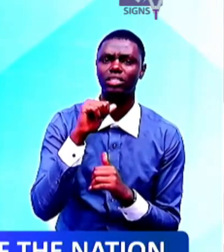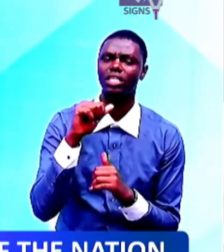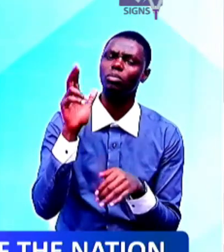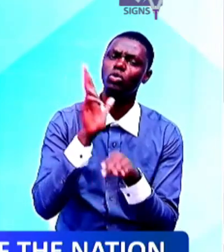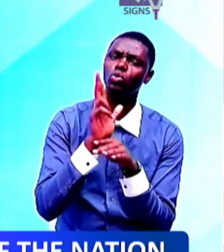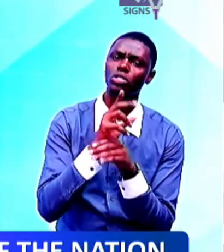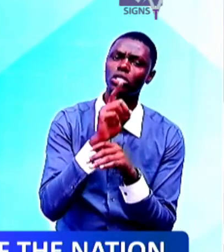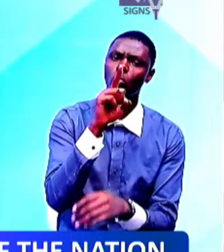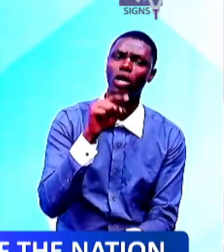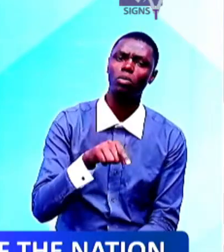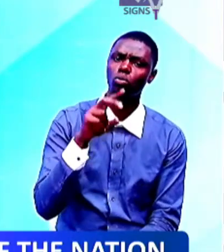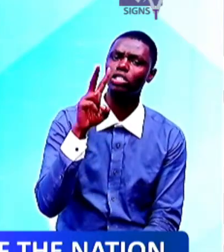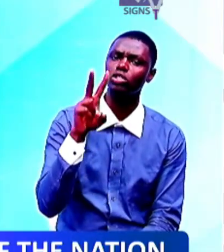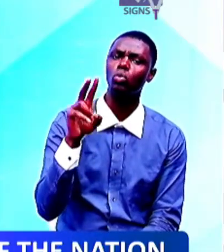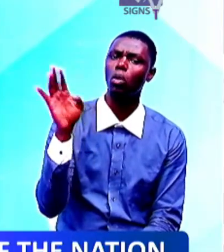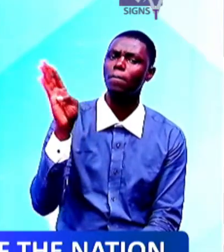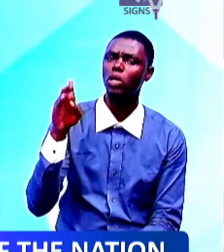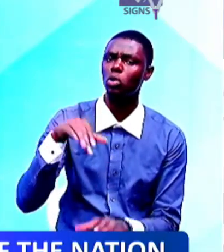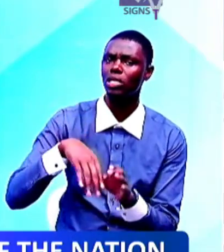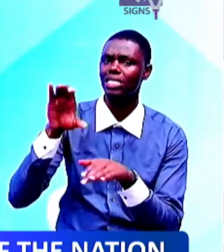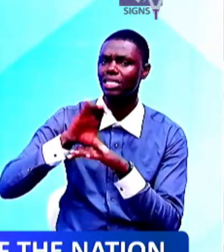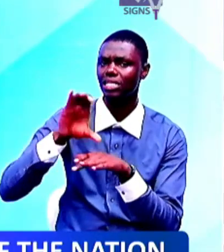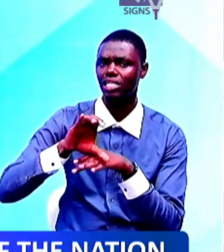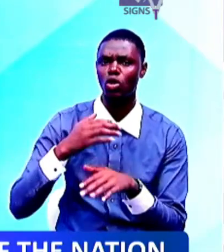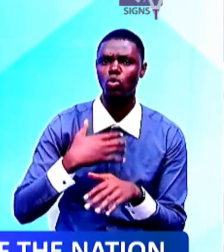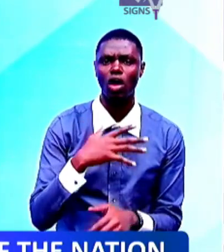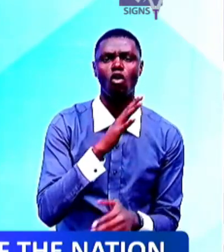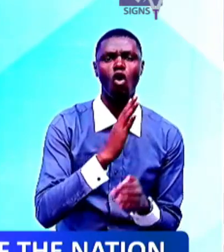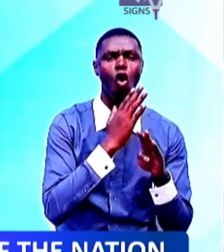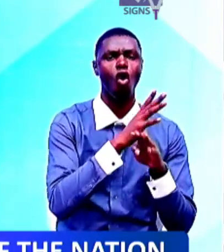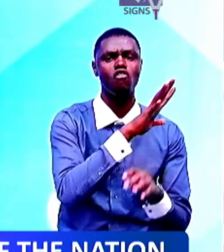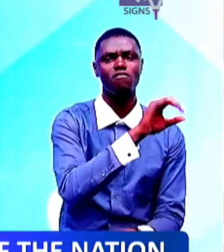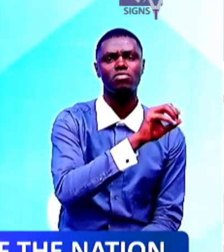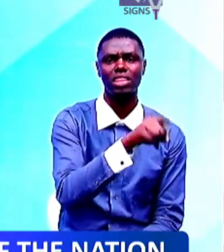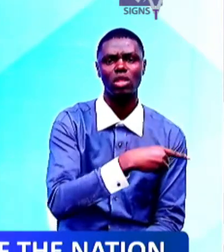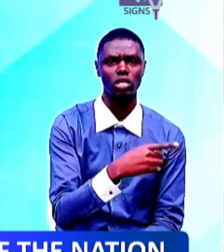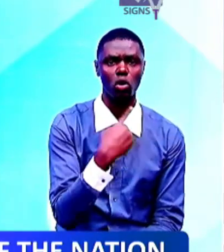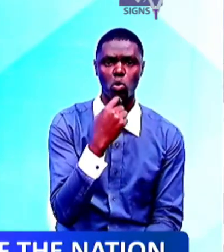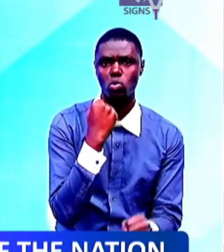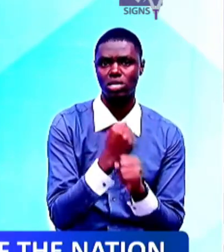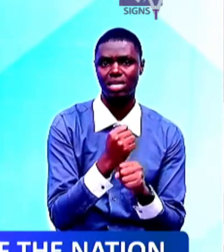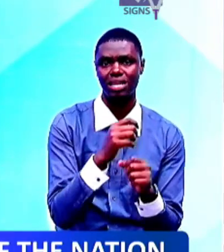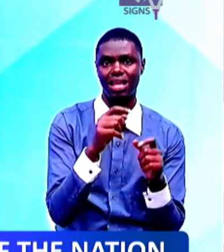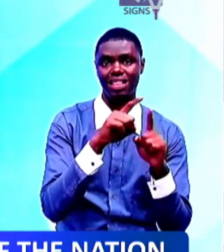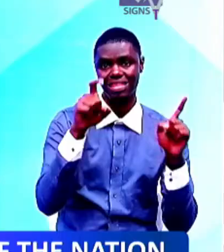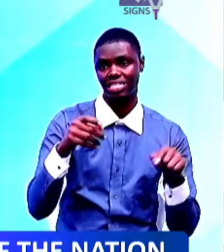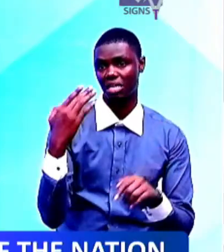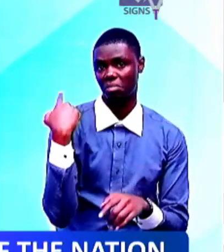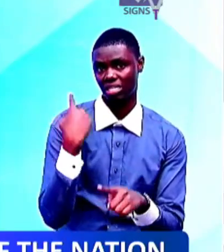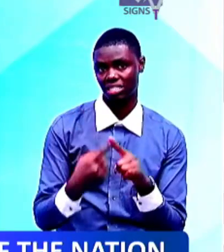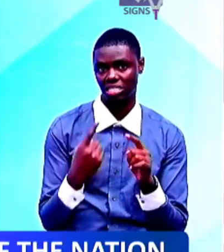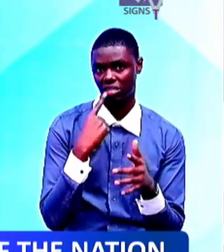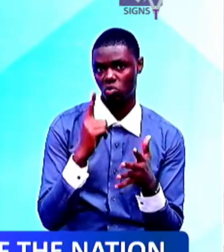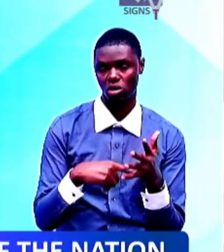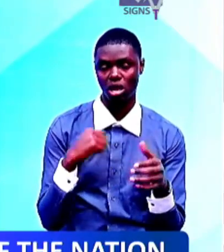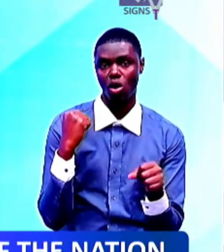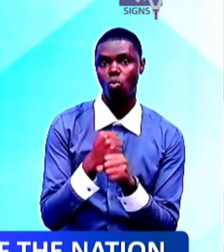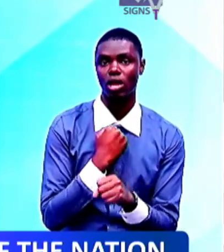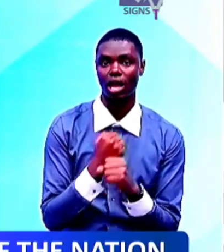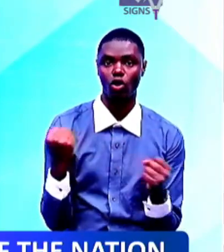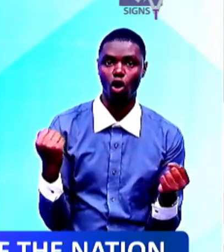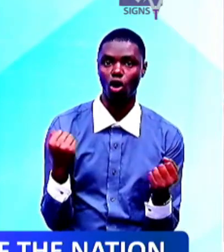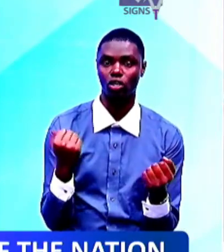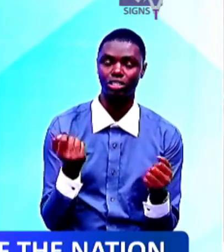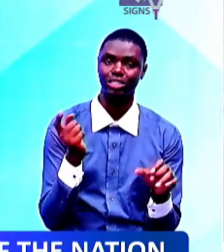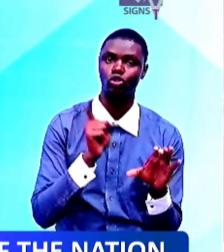Kenyan shillings in a church where you have over 50,000 young Kenyans who did their exams last year. They said, we cannot afford going